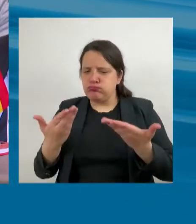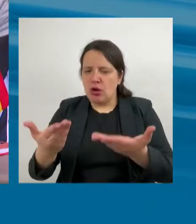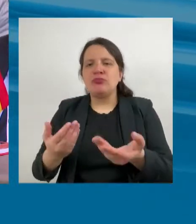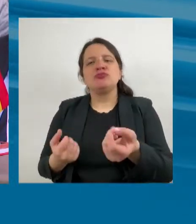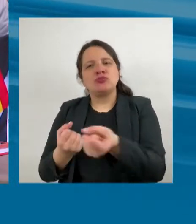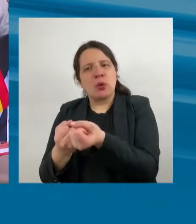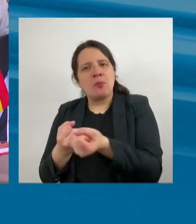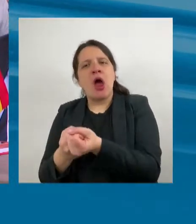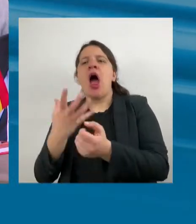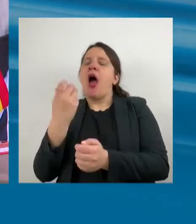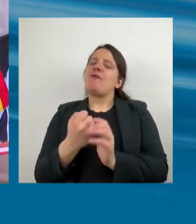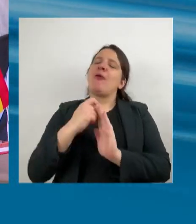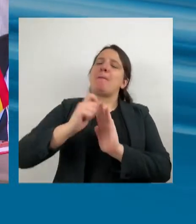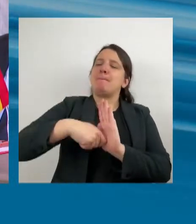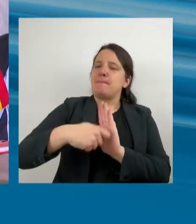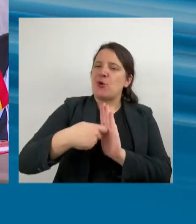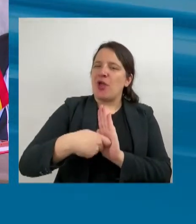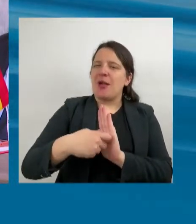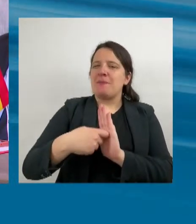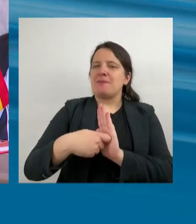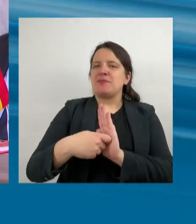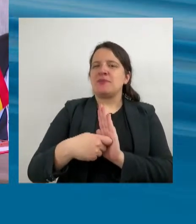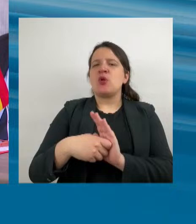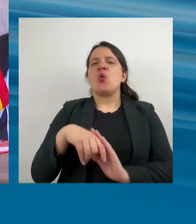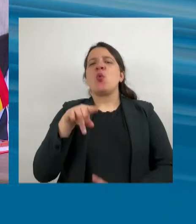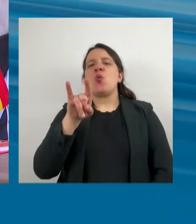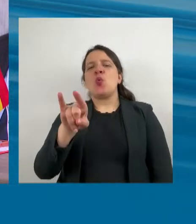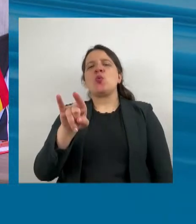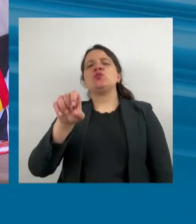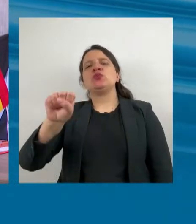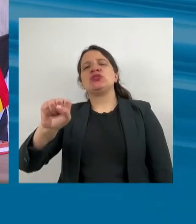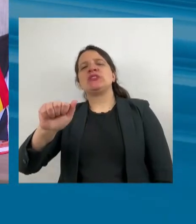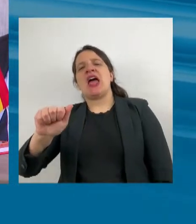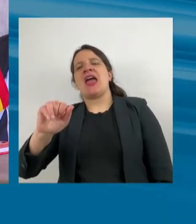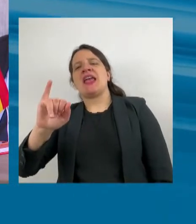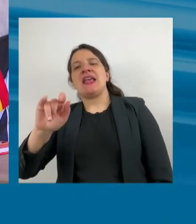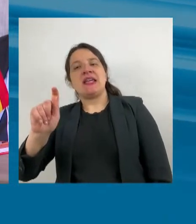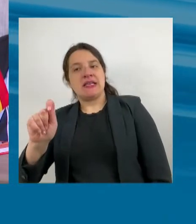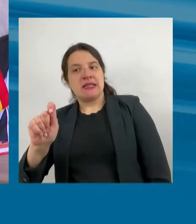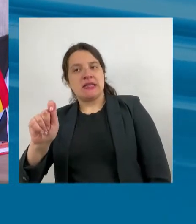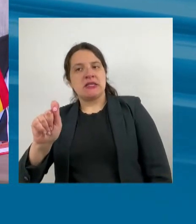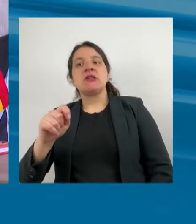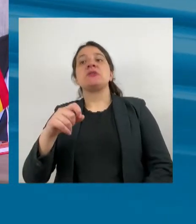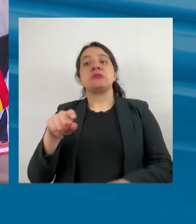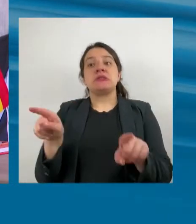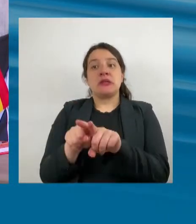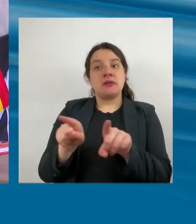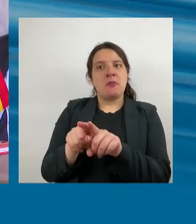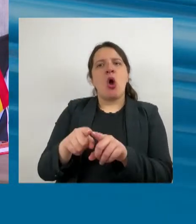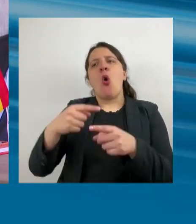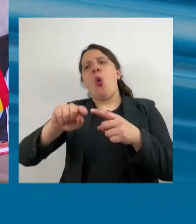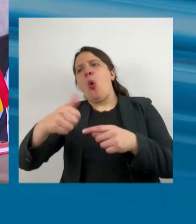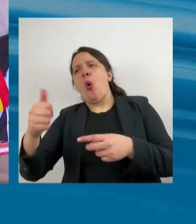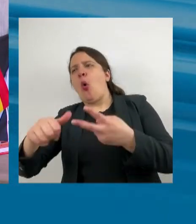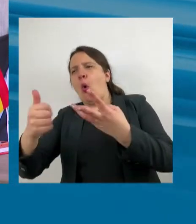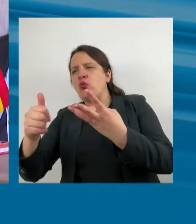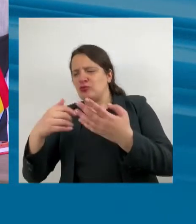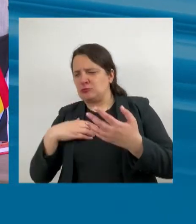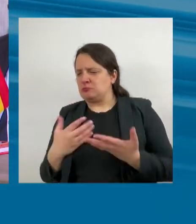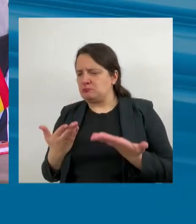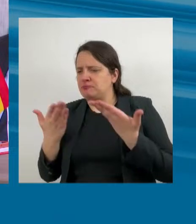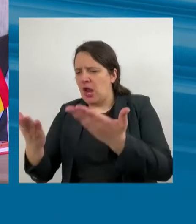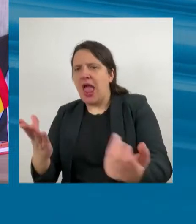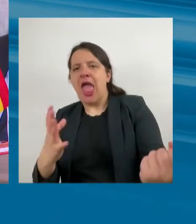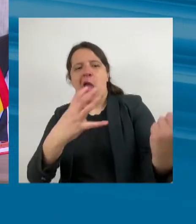and prosperity partnership initiatives that empower marginalized communities by expanding access to